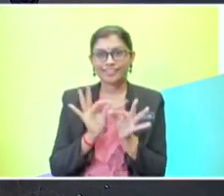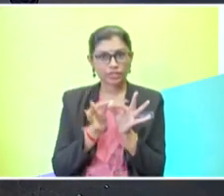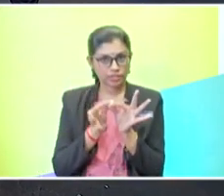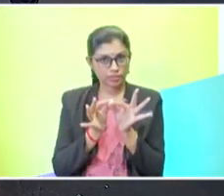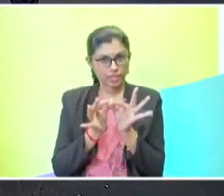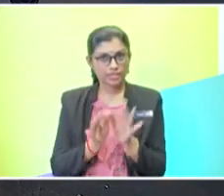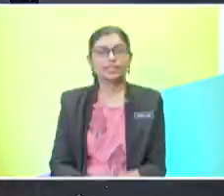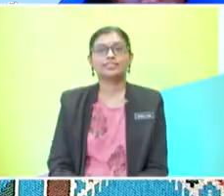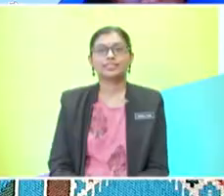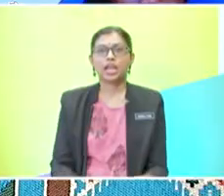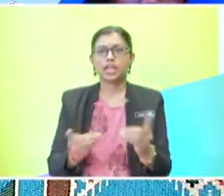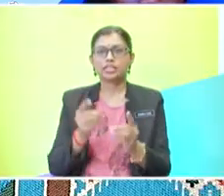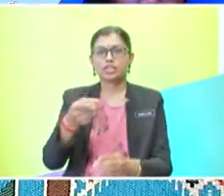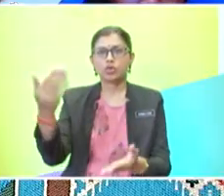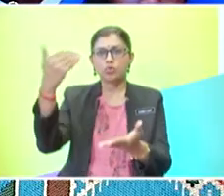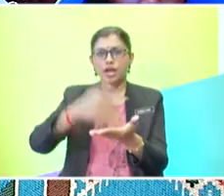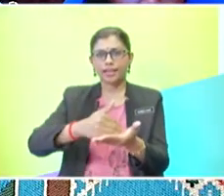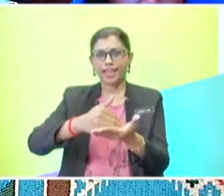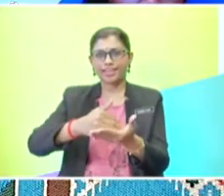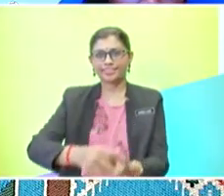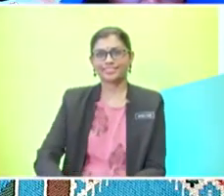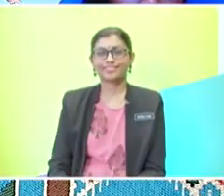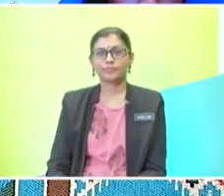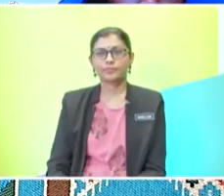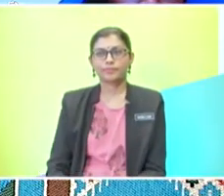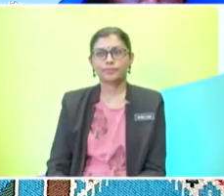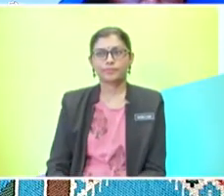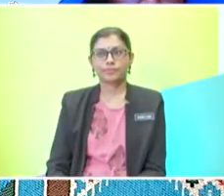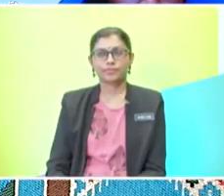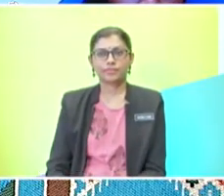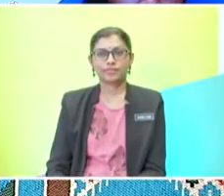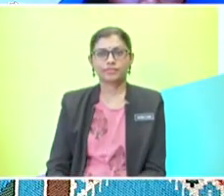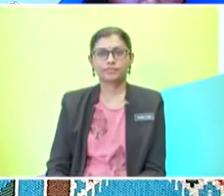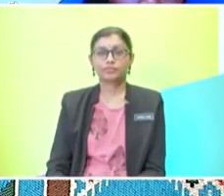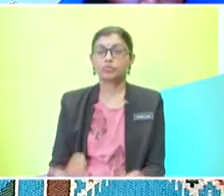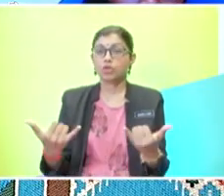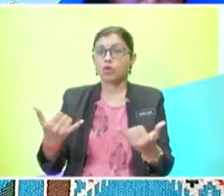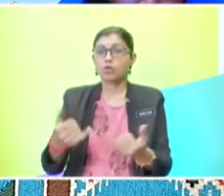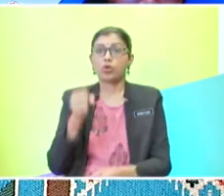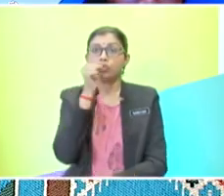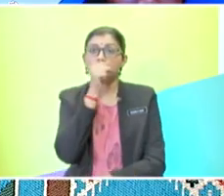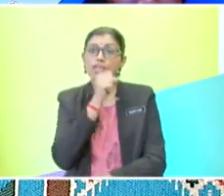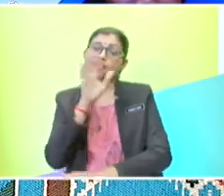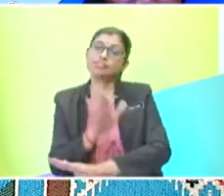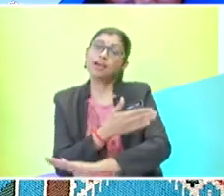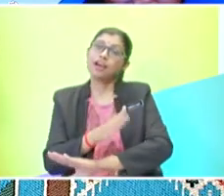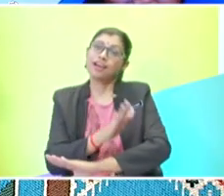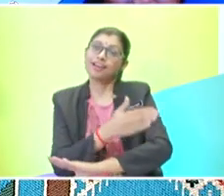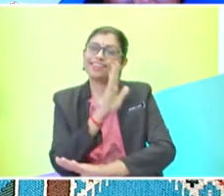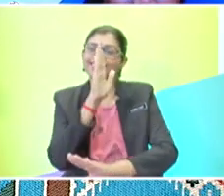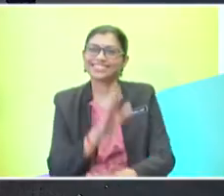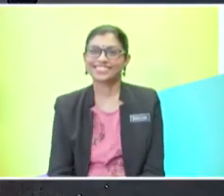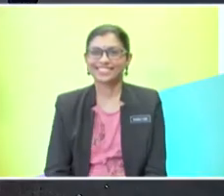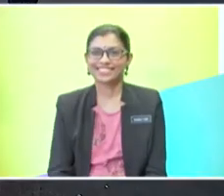the day. And we will definitely see you in our next lesson. And to end today's show, I believe we have a song to sing together. Yes, another song. Alright, yes. Shall we